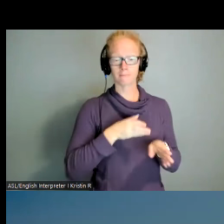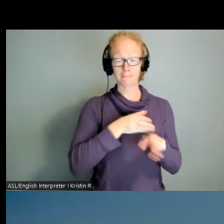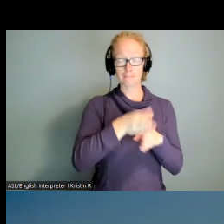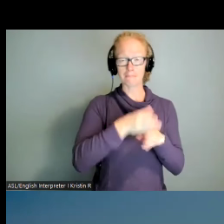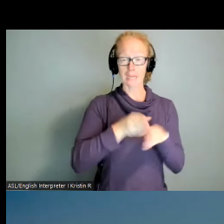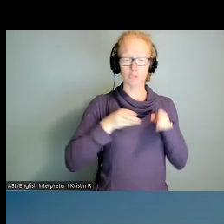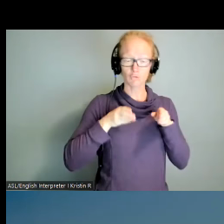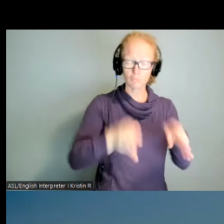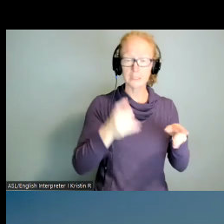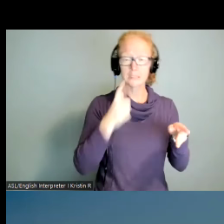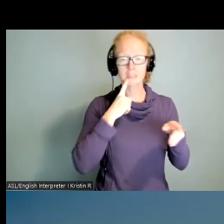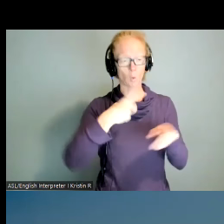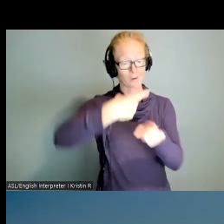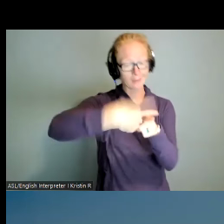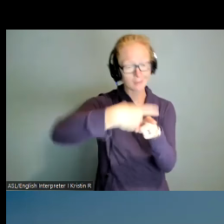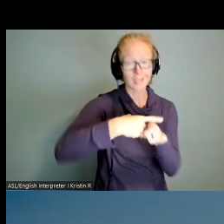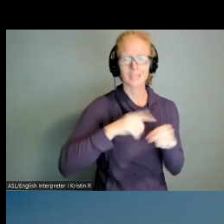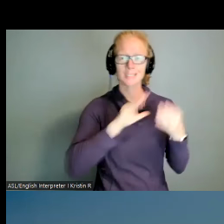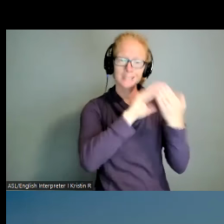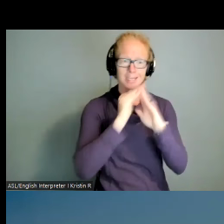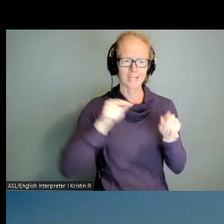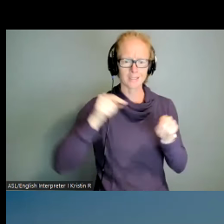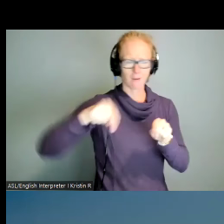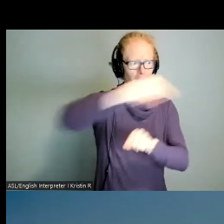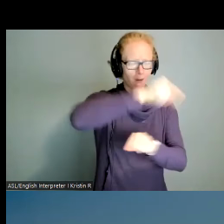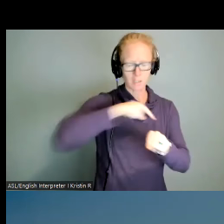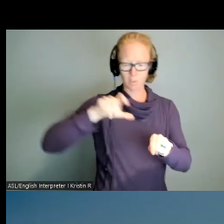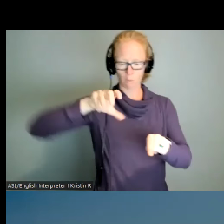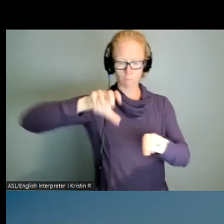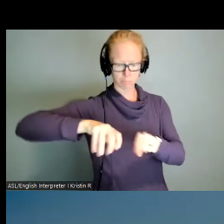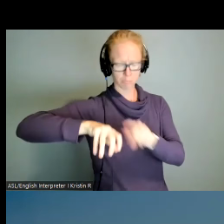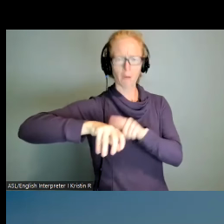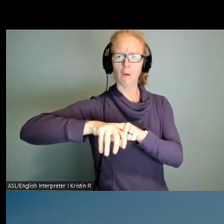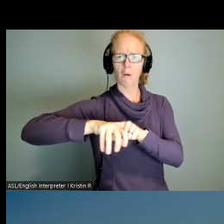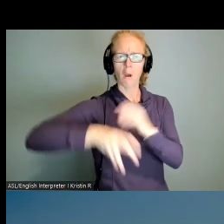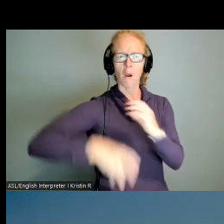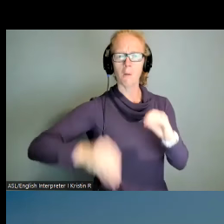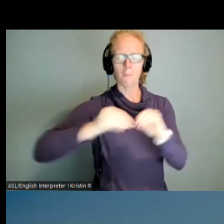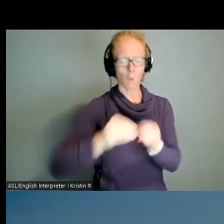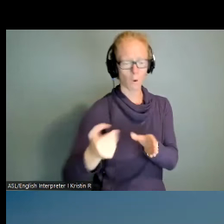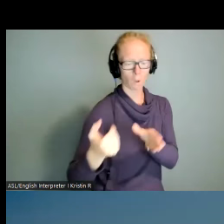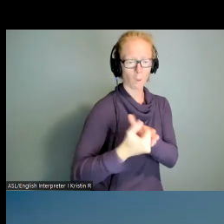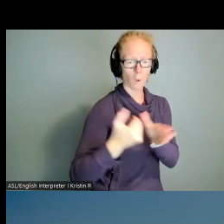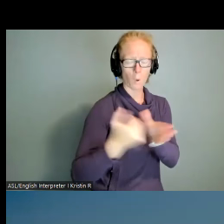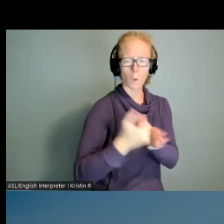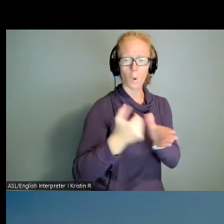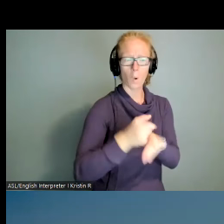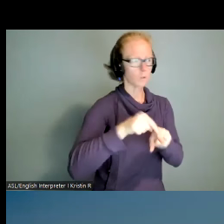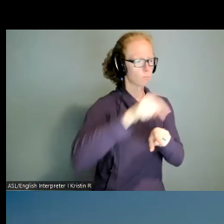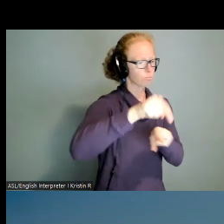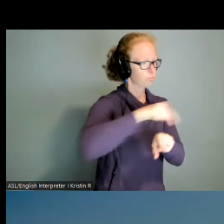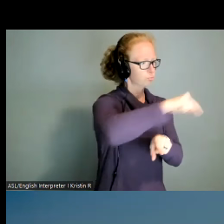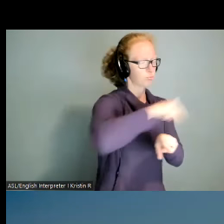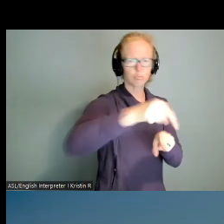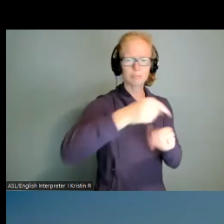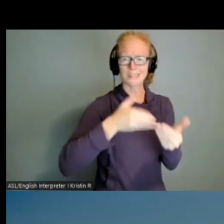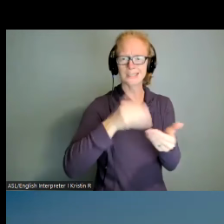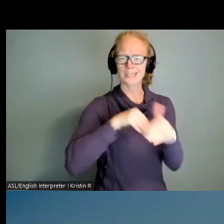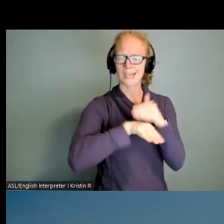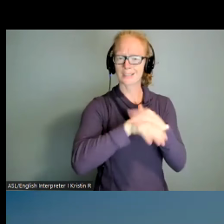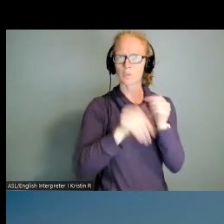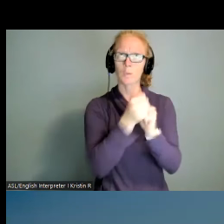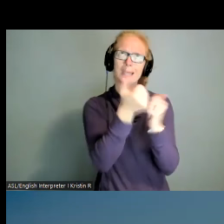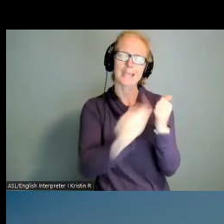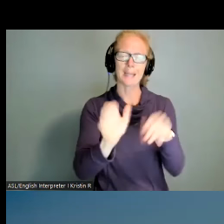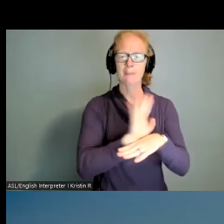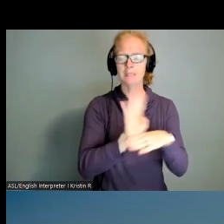in cities. So converting these sites will add infill residential density close to amenities and existing businesses. Gas